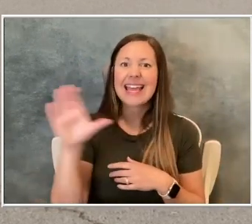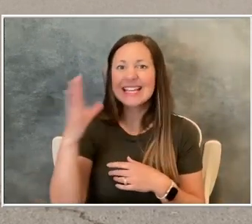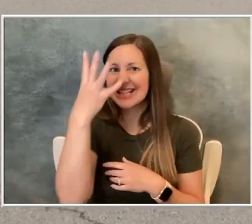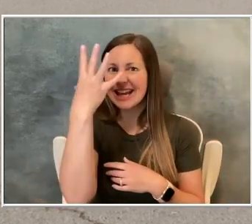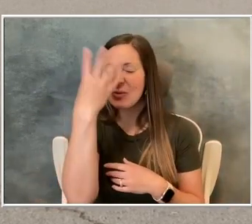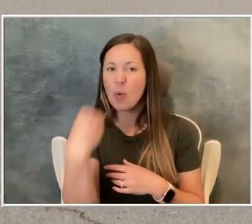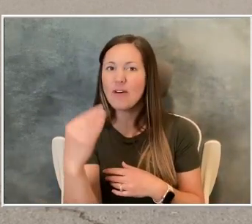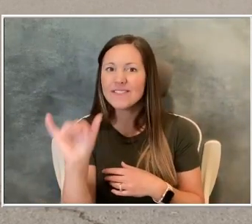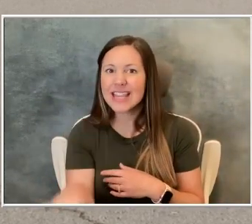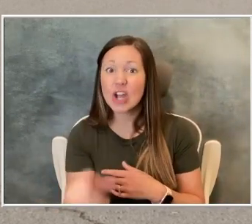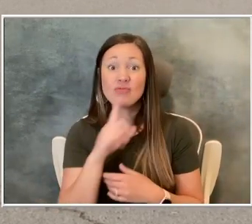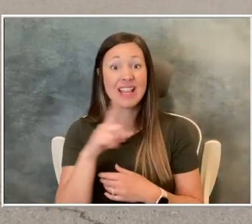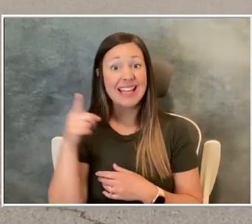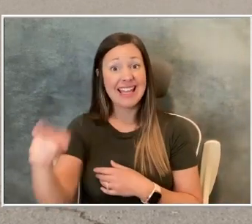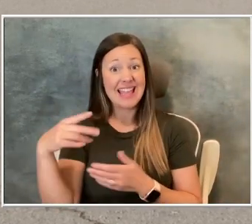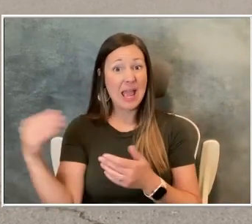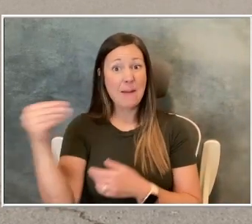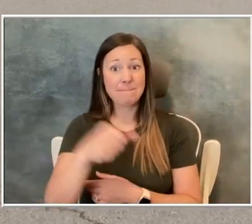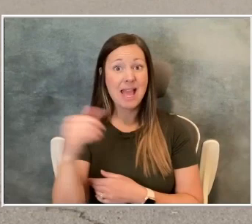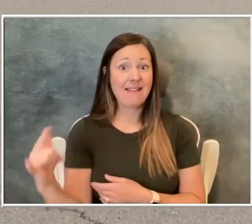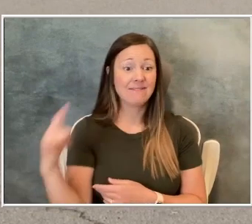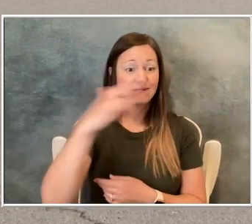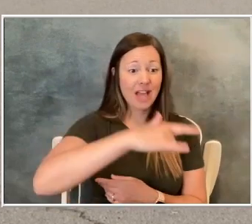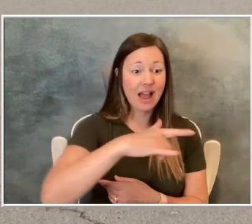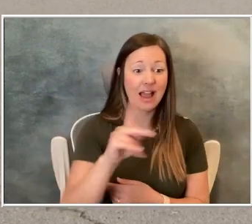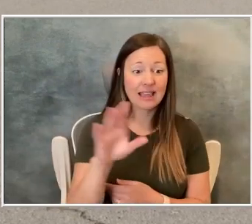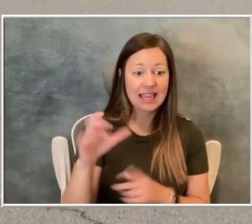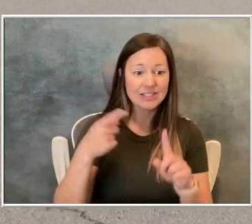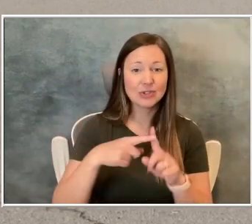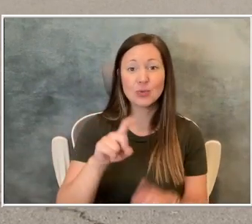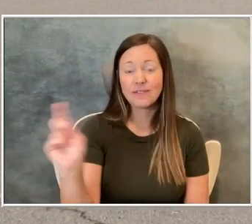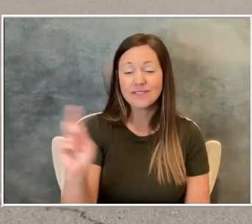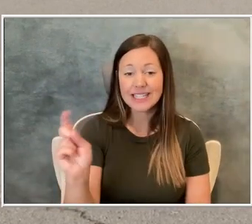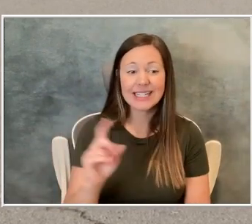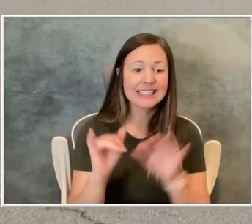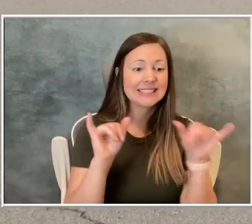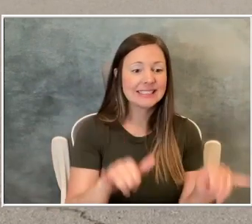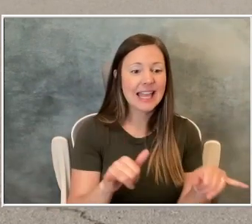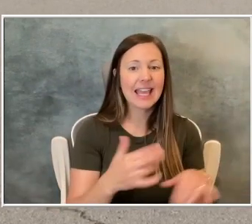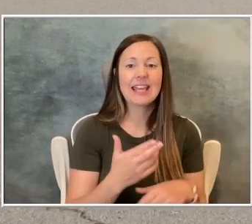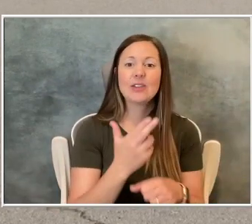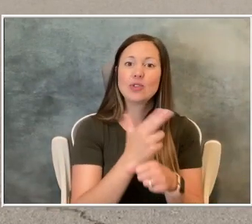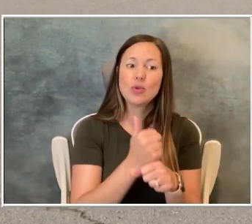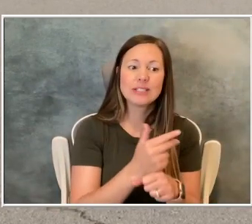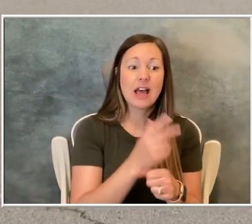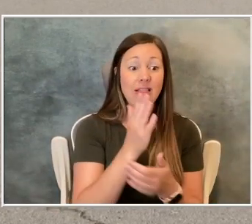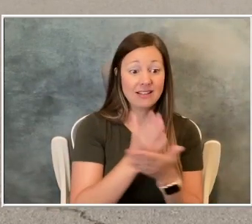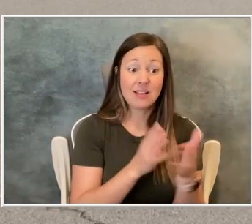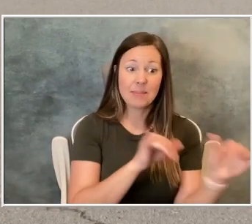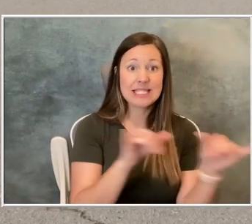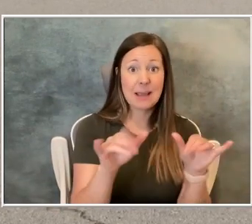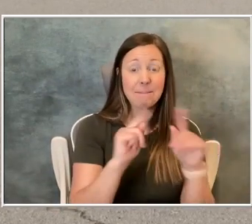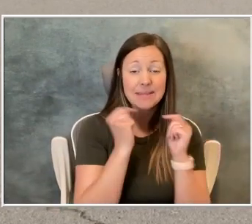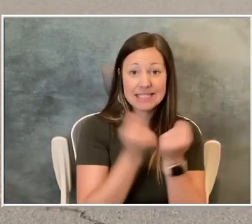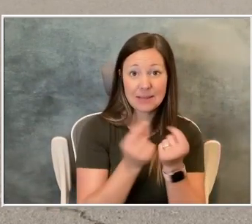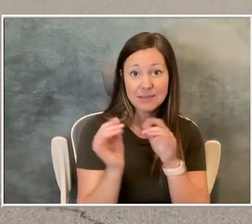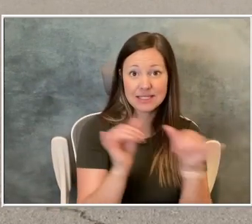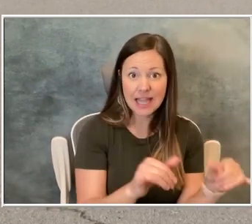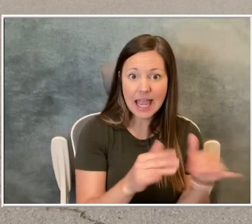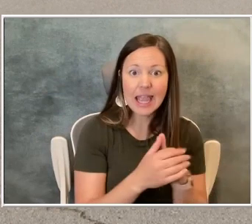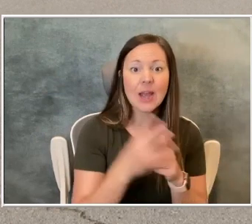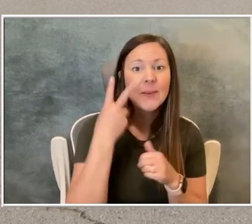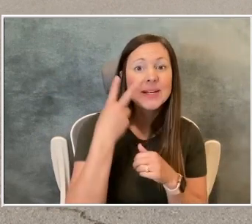Kansas City out to Phoenix. We got to stay in one of the hotels that some of the teams are staying in. Got to see the whole Super